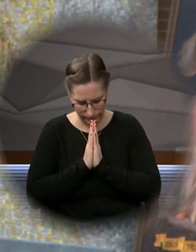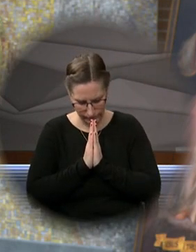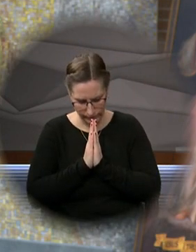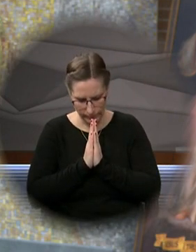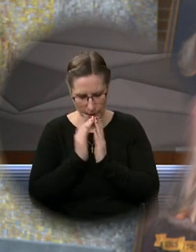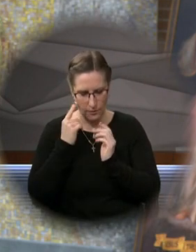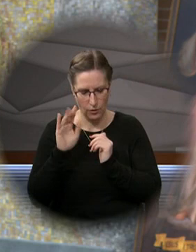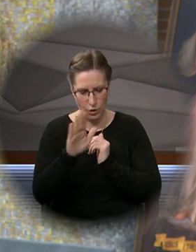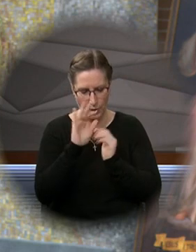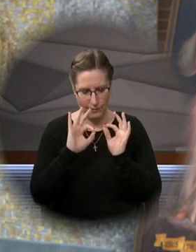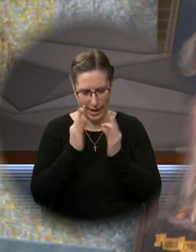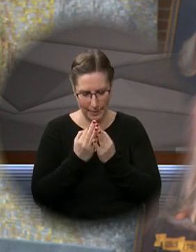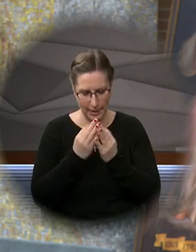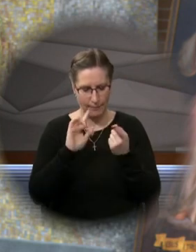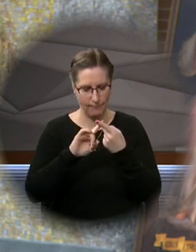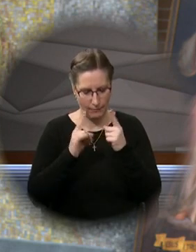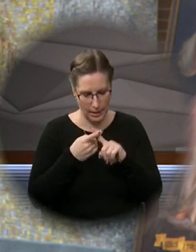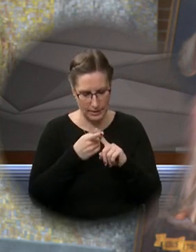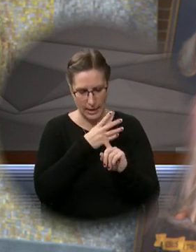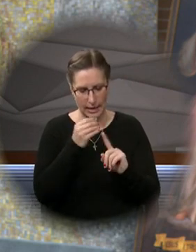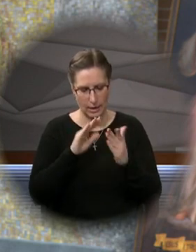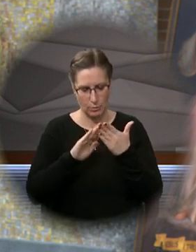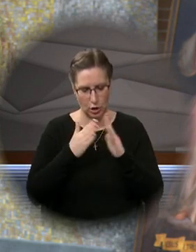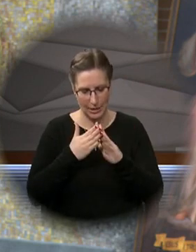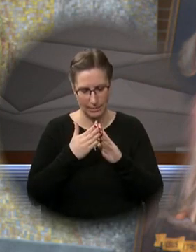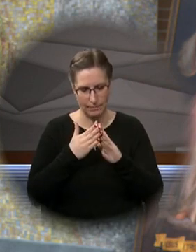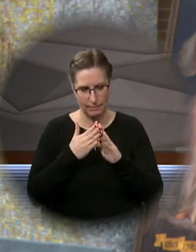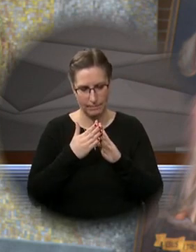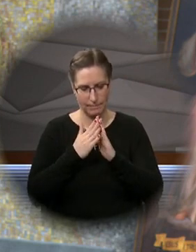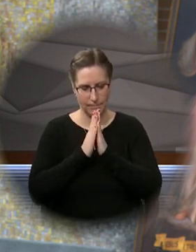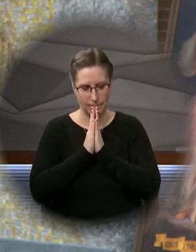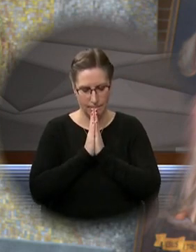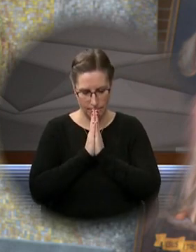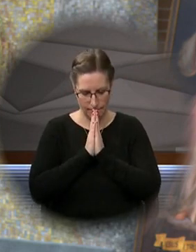our family, friends, and community.